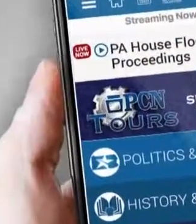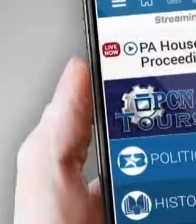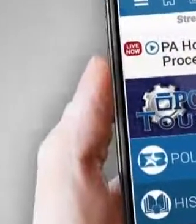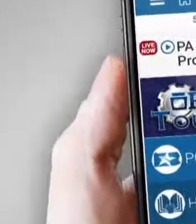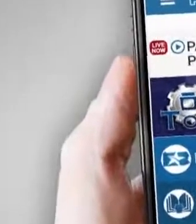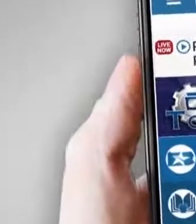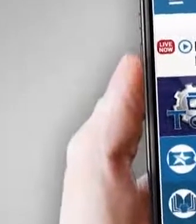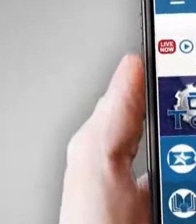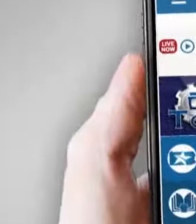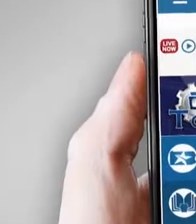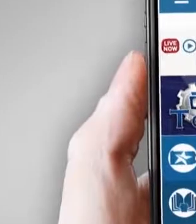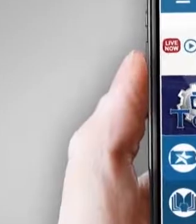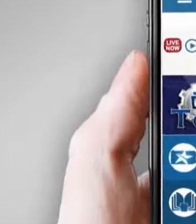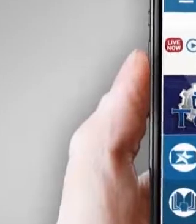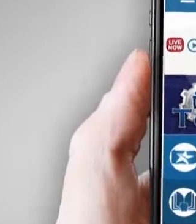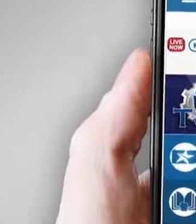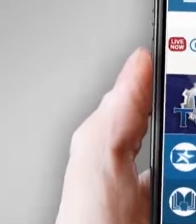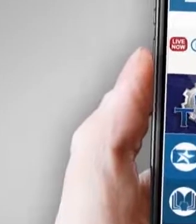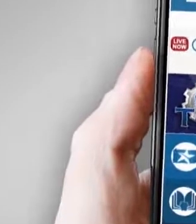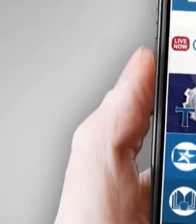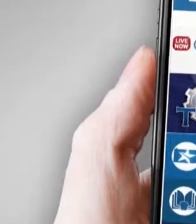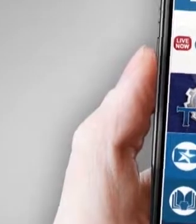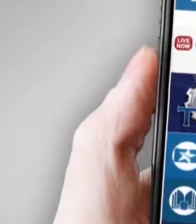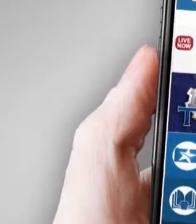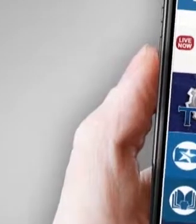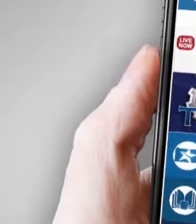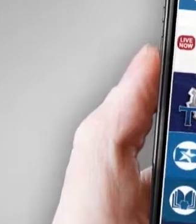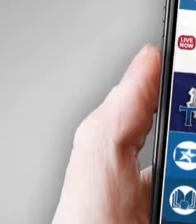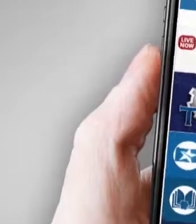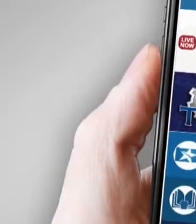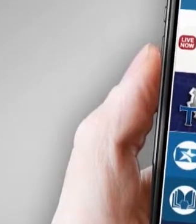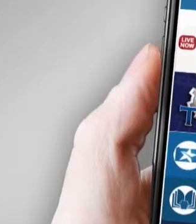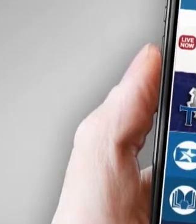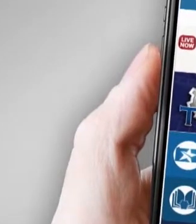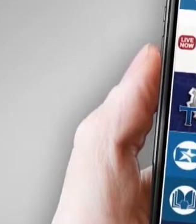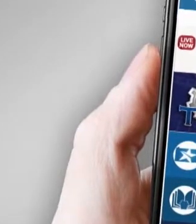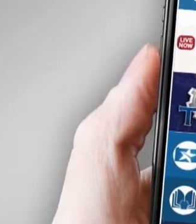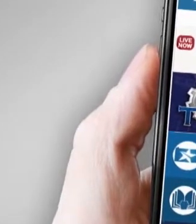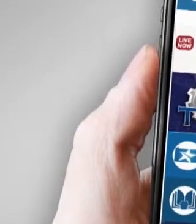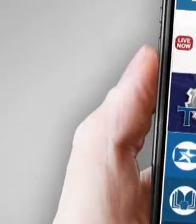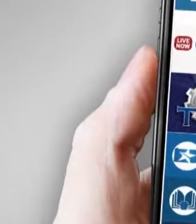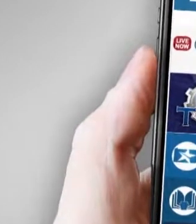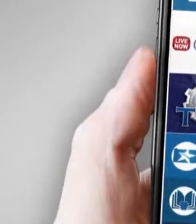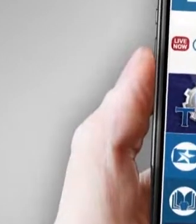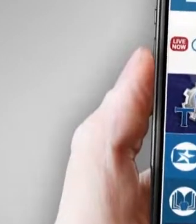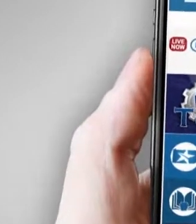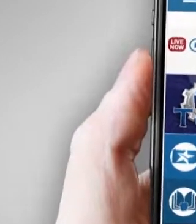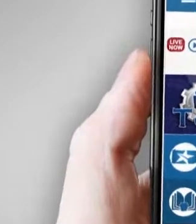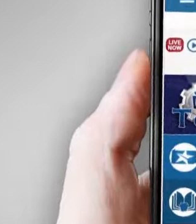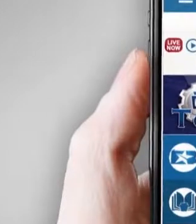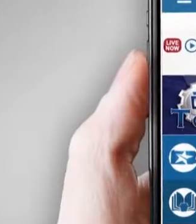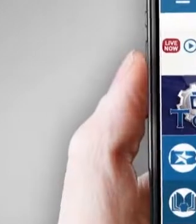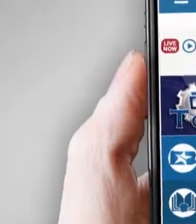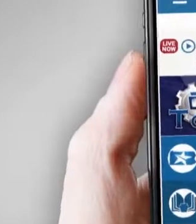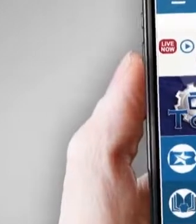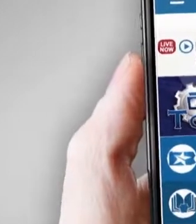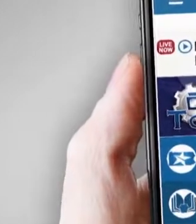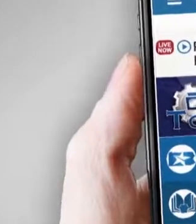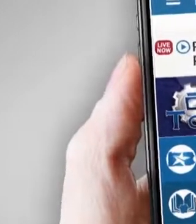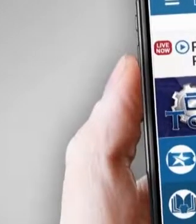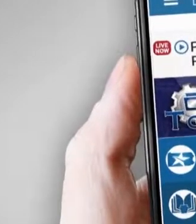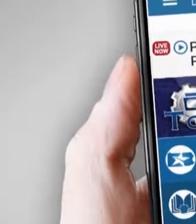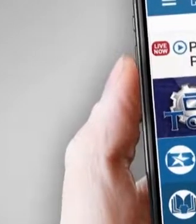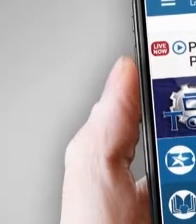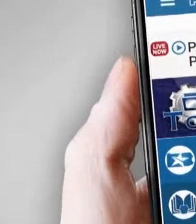Watch PCN's coverage of Pennsylvania politics and policy, history and culture, sports, and more with the PCN app. Stream